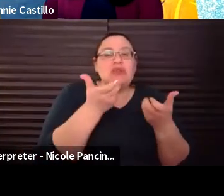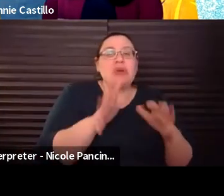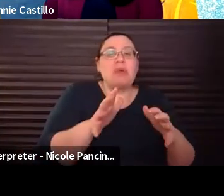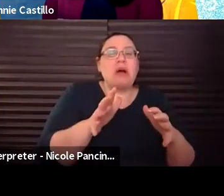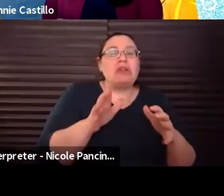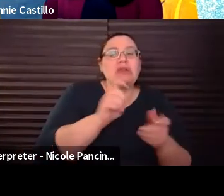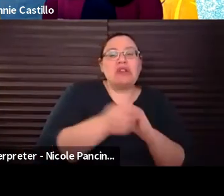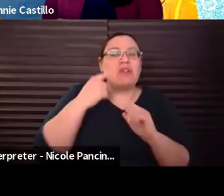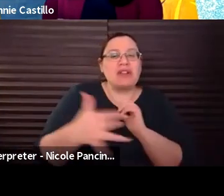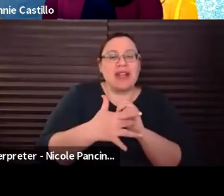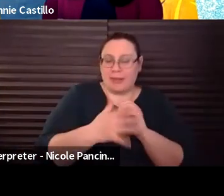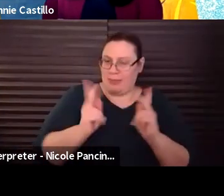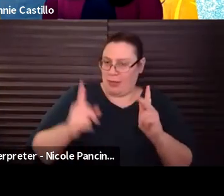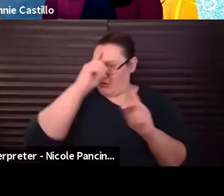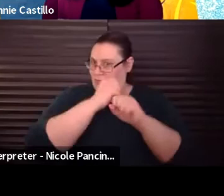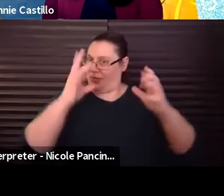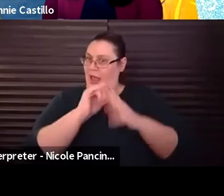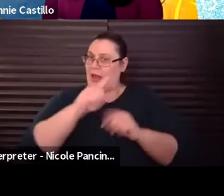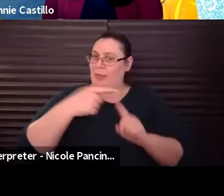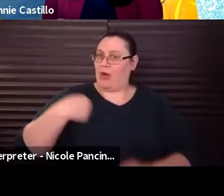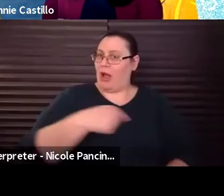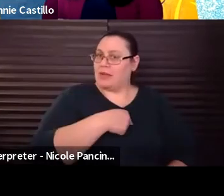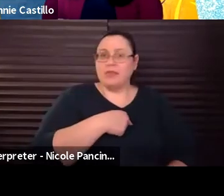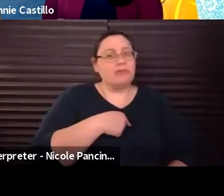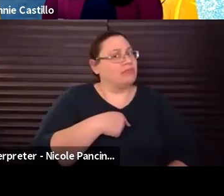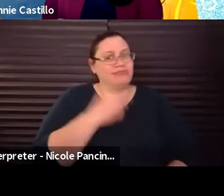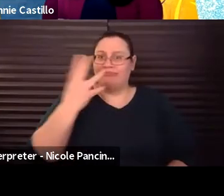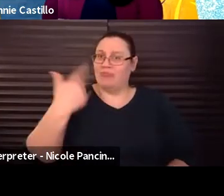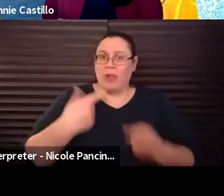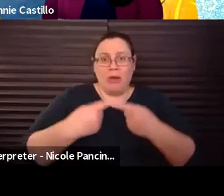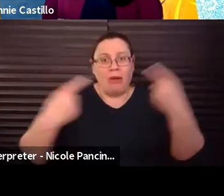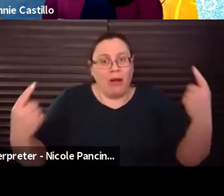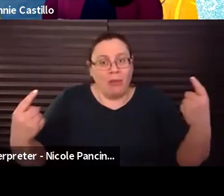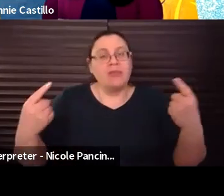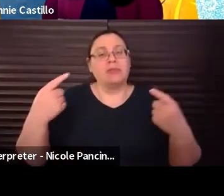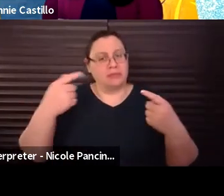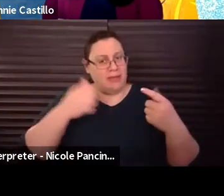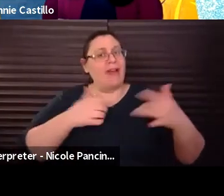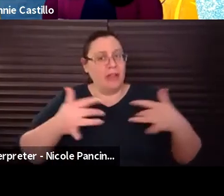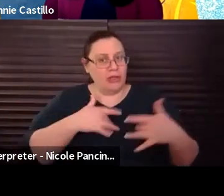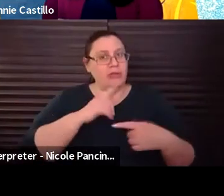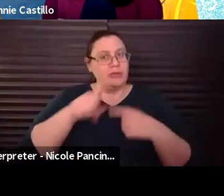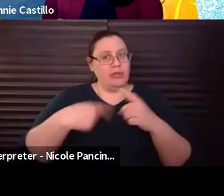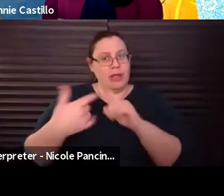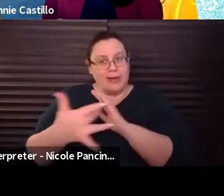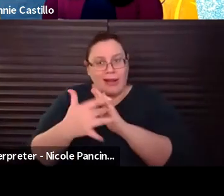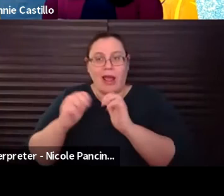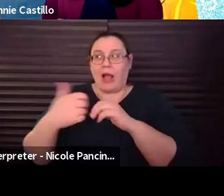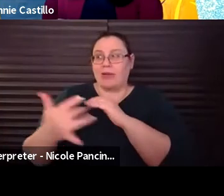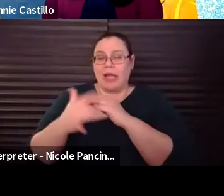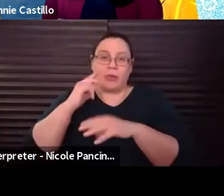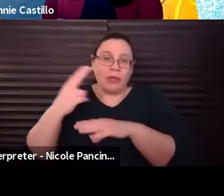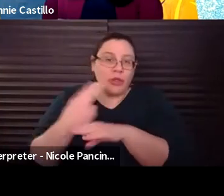technology. And I would say that we are quite the opposite. Even though we do have concerns about how technology will be used and